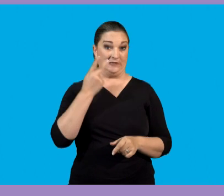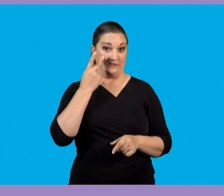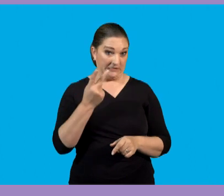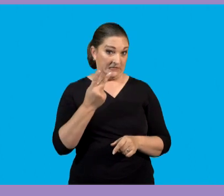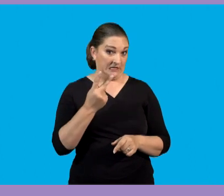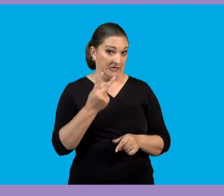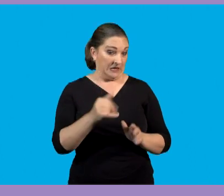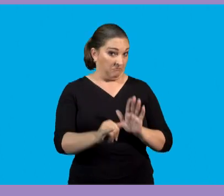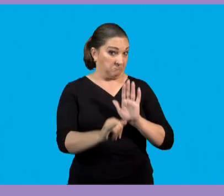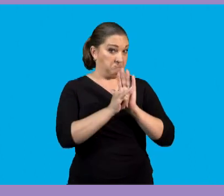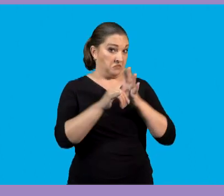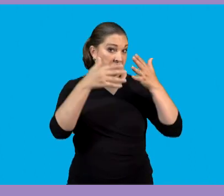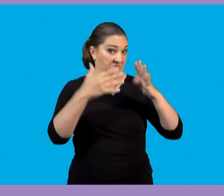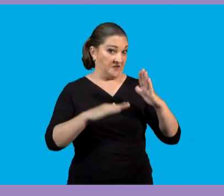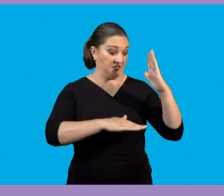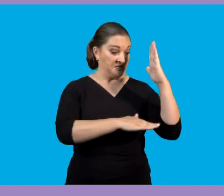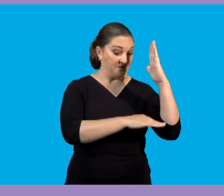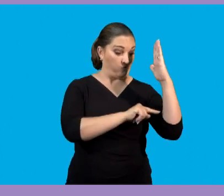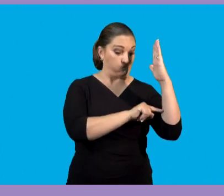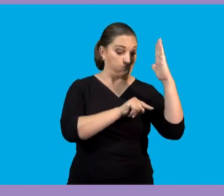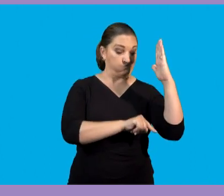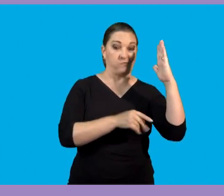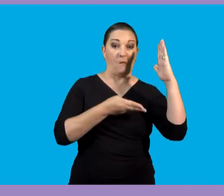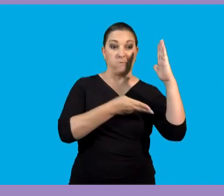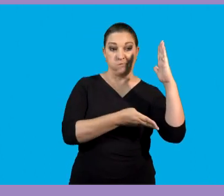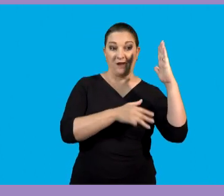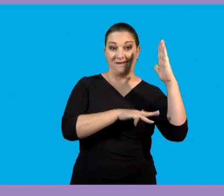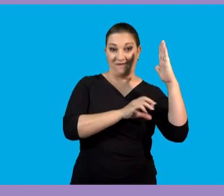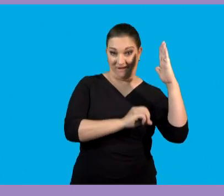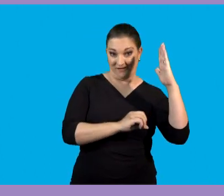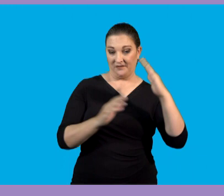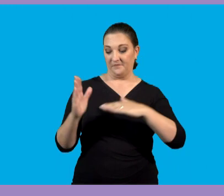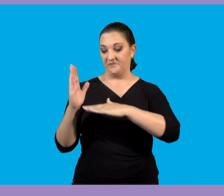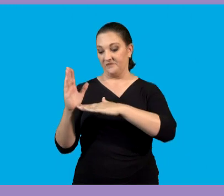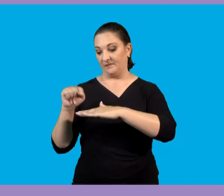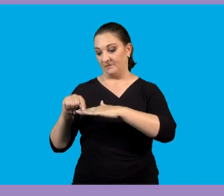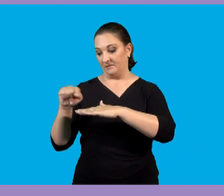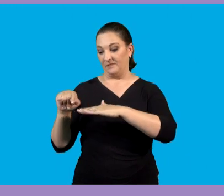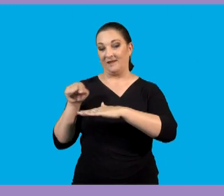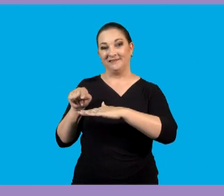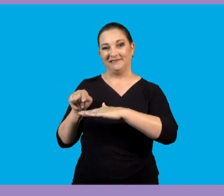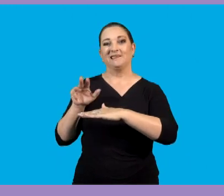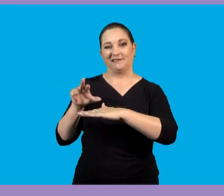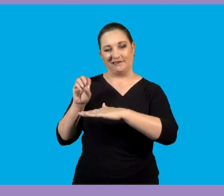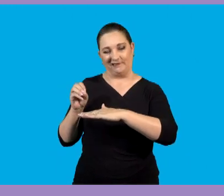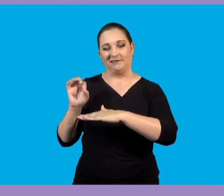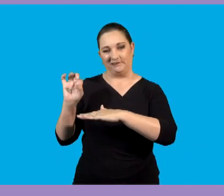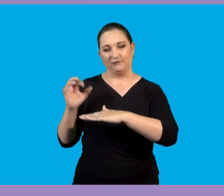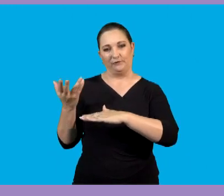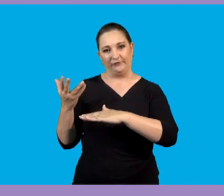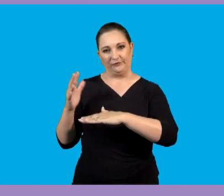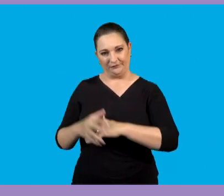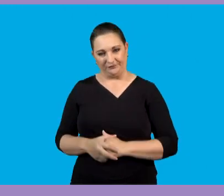one pair of corresponding angles that is equal, and that is angle B, which is 90 degrees, and angle R, which is